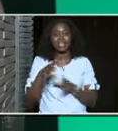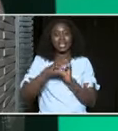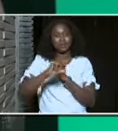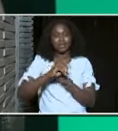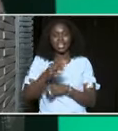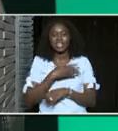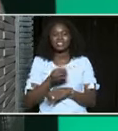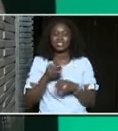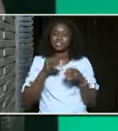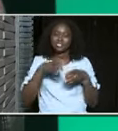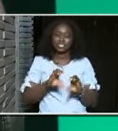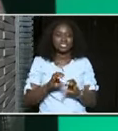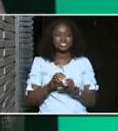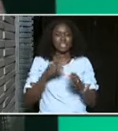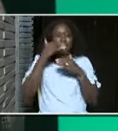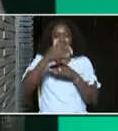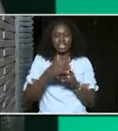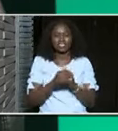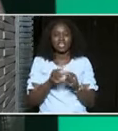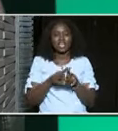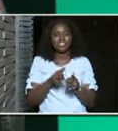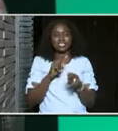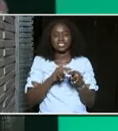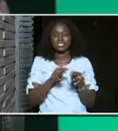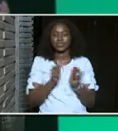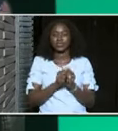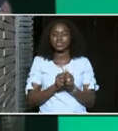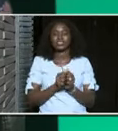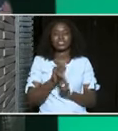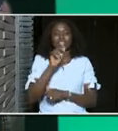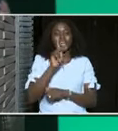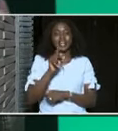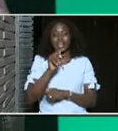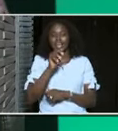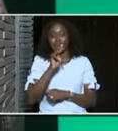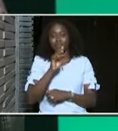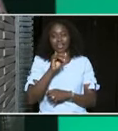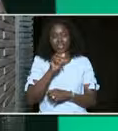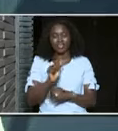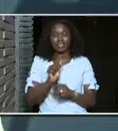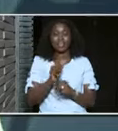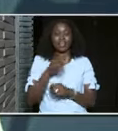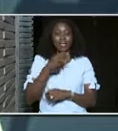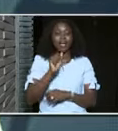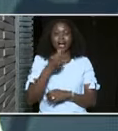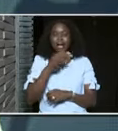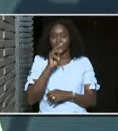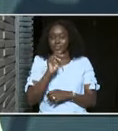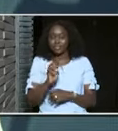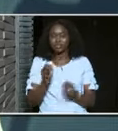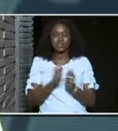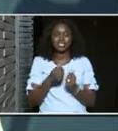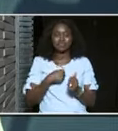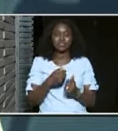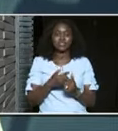chances ahead of their sit-down with Kadiria Ahmed. Here with me are Mr. Golan Olodede,